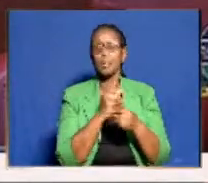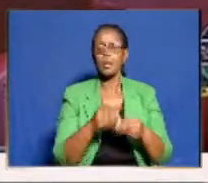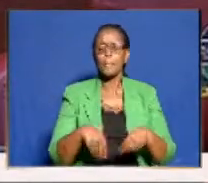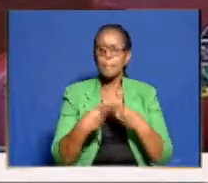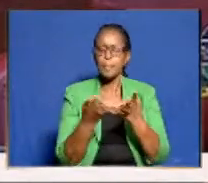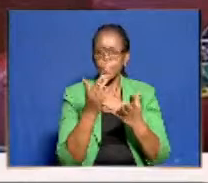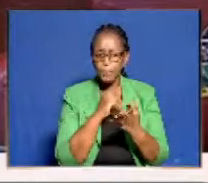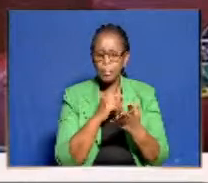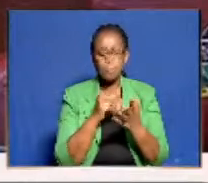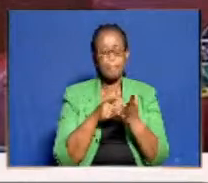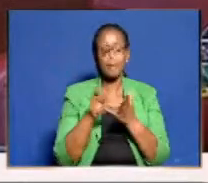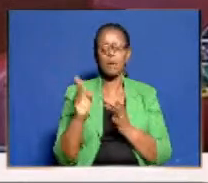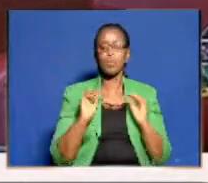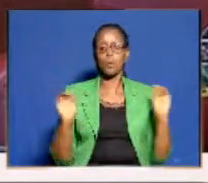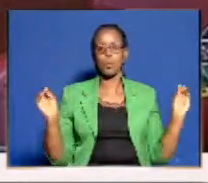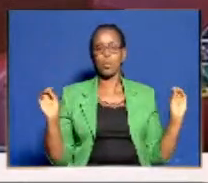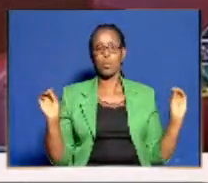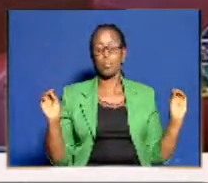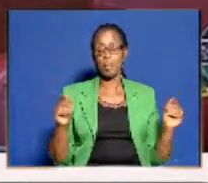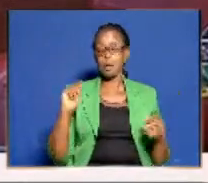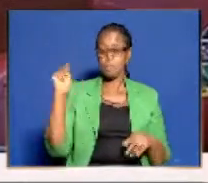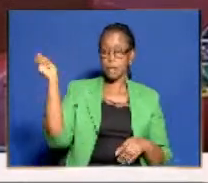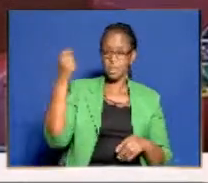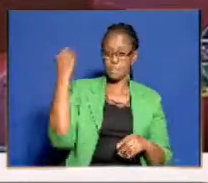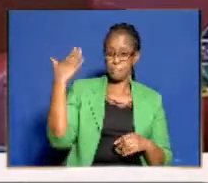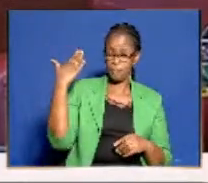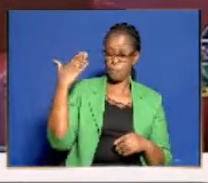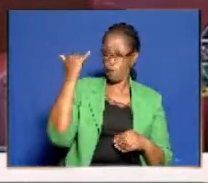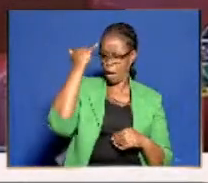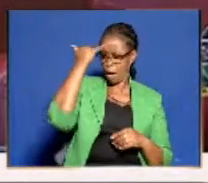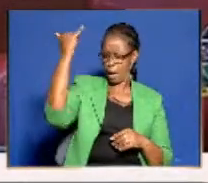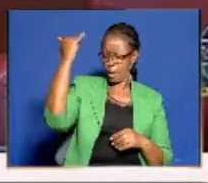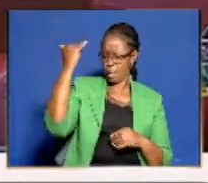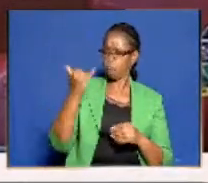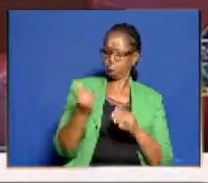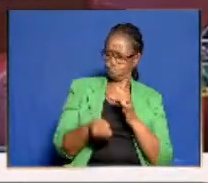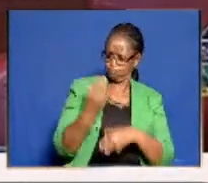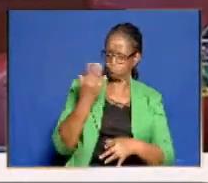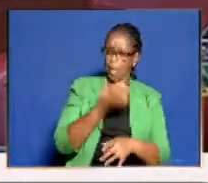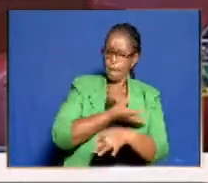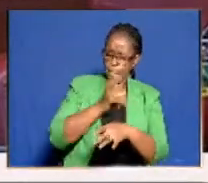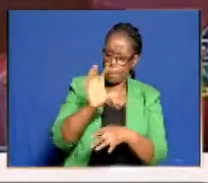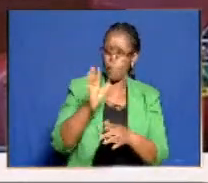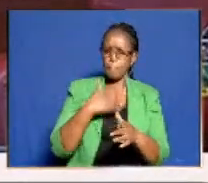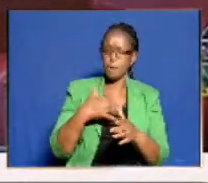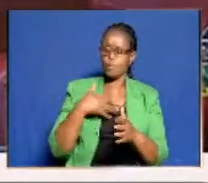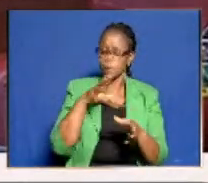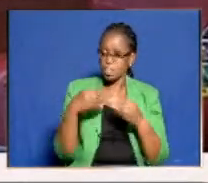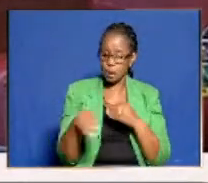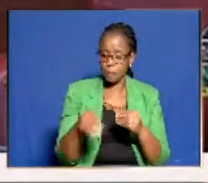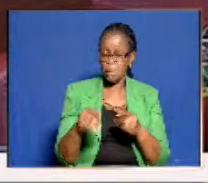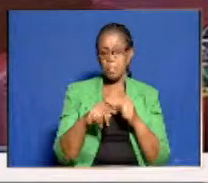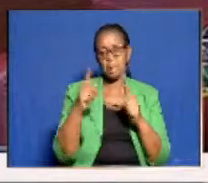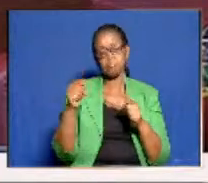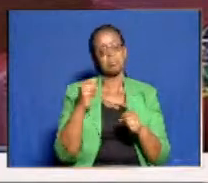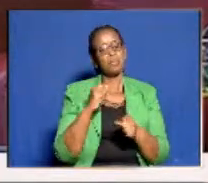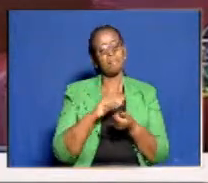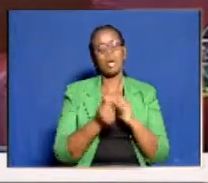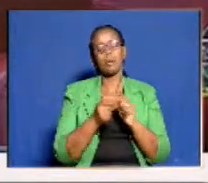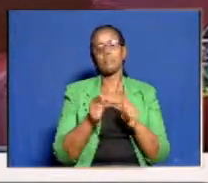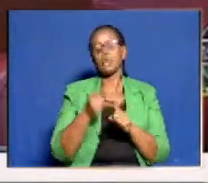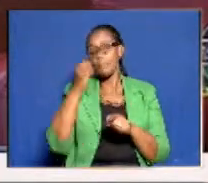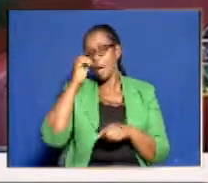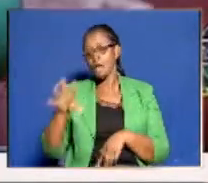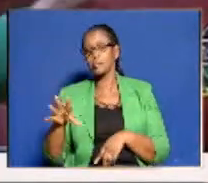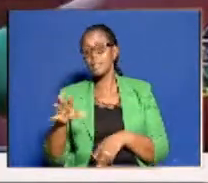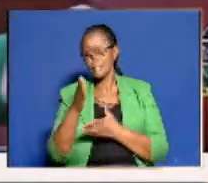thought out program by our president to empower us have become as a curse, Honorable Speaker, because some of persons with disability have committed suicide